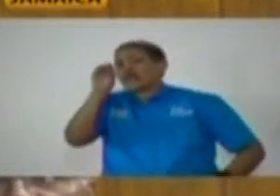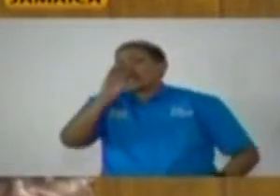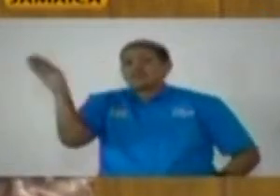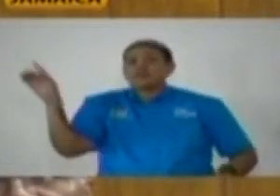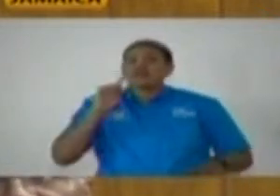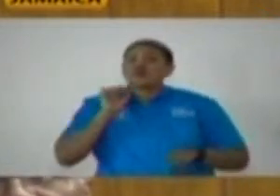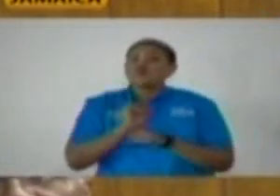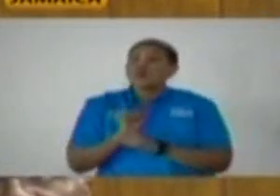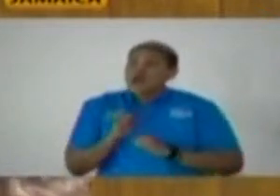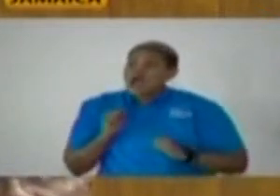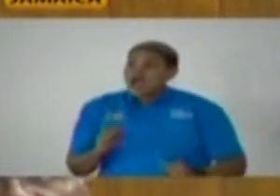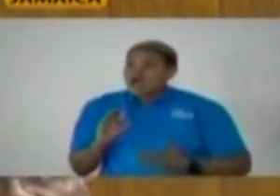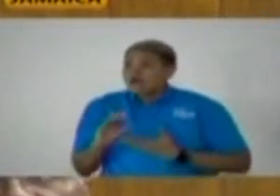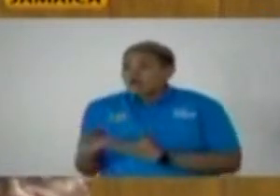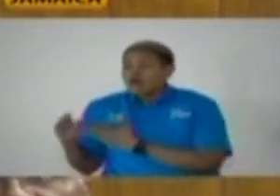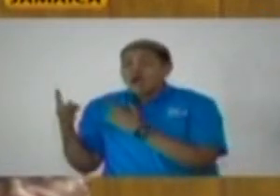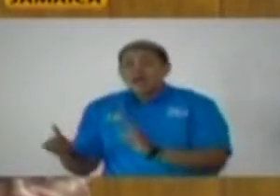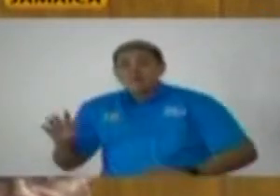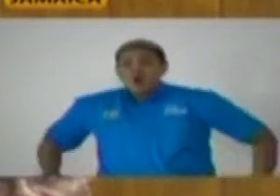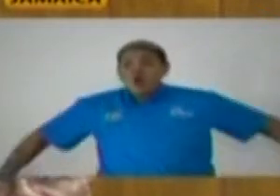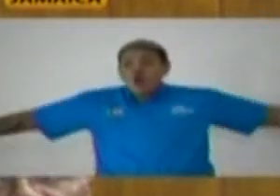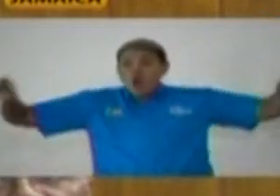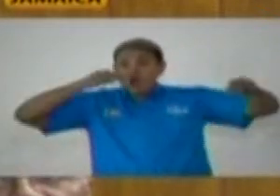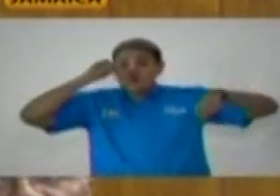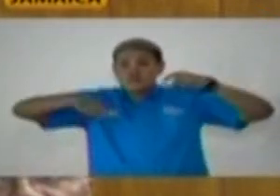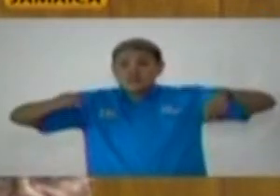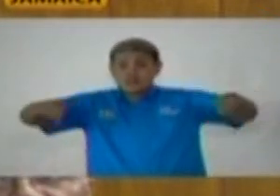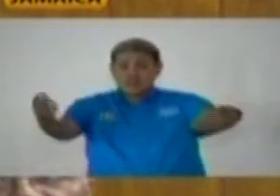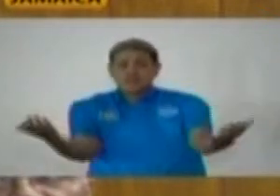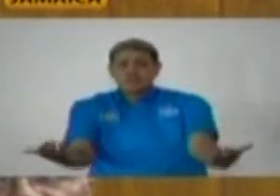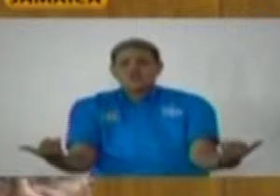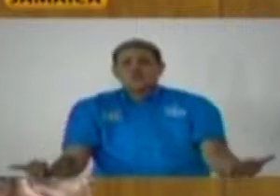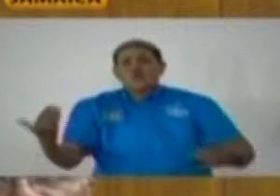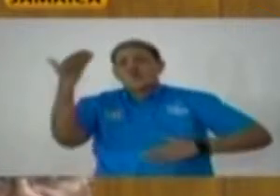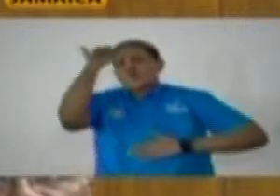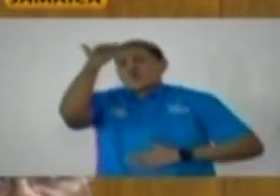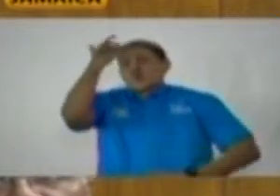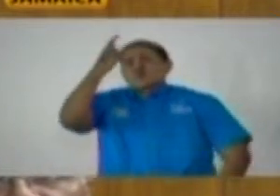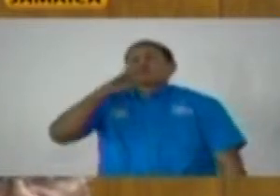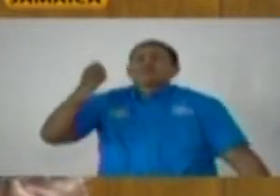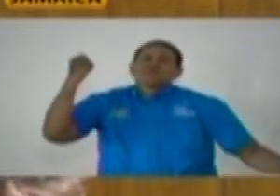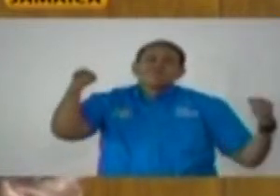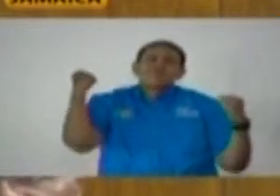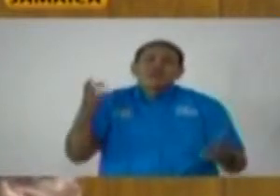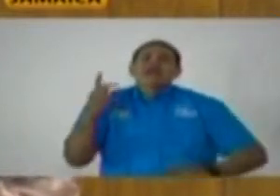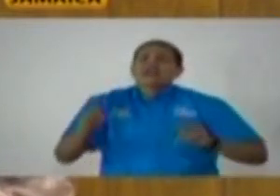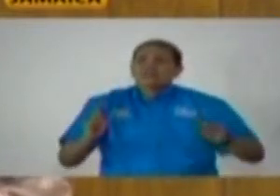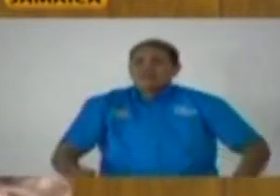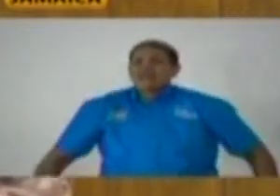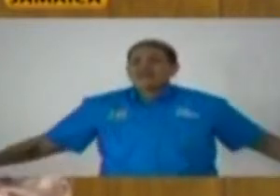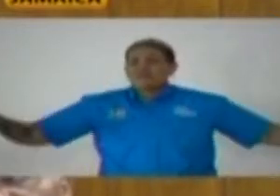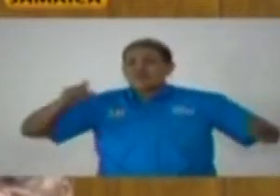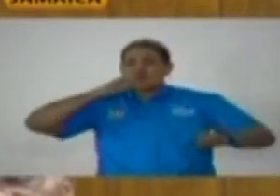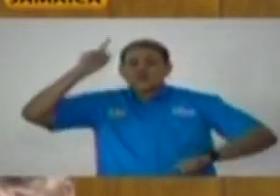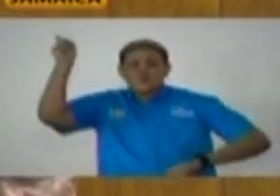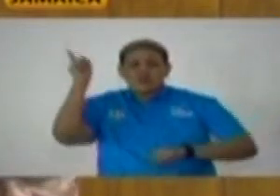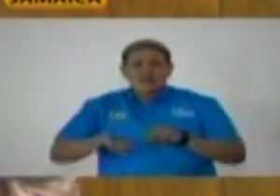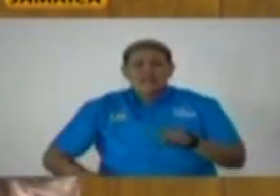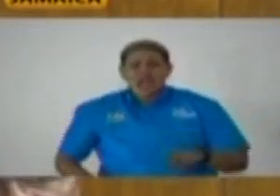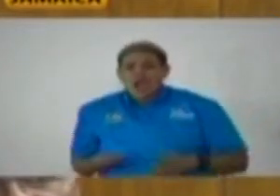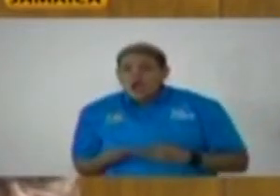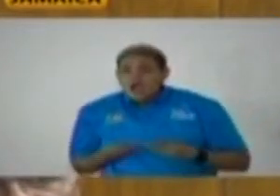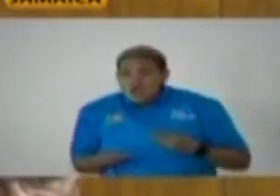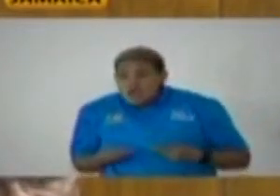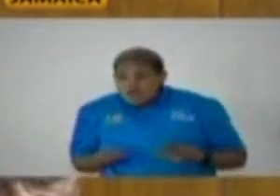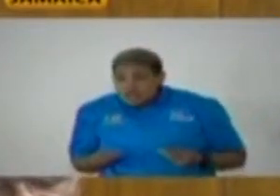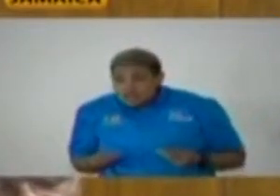unemployment rates, every one of us inside here know that there are so many people who just can't make ends